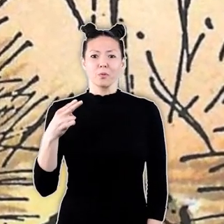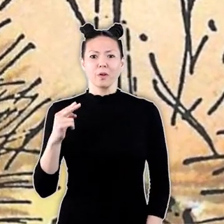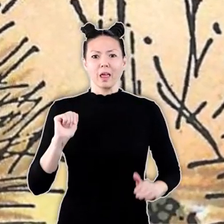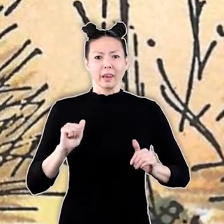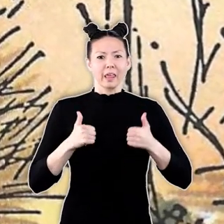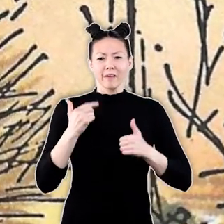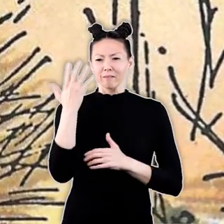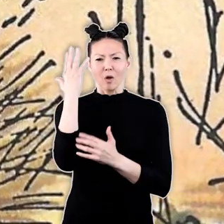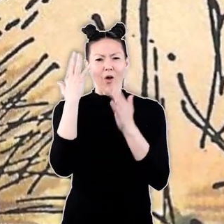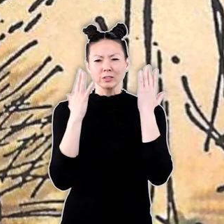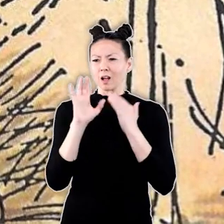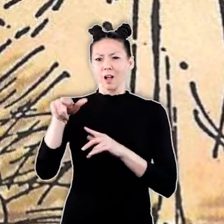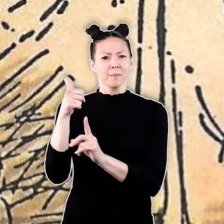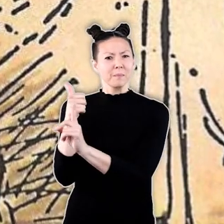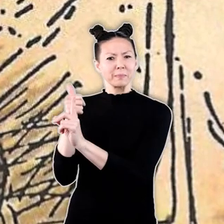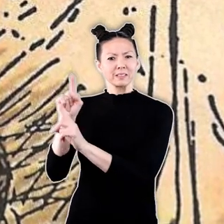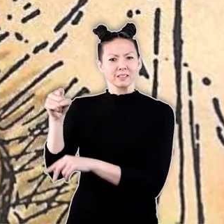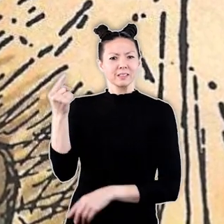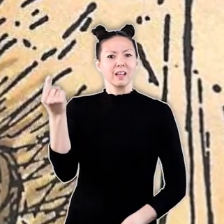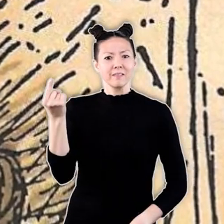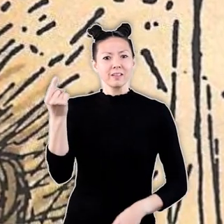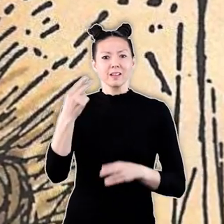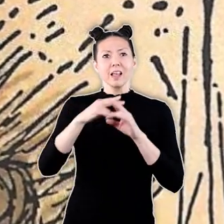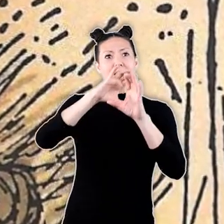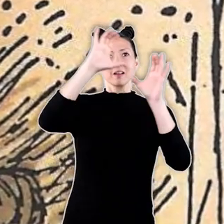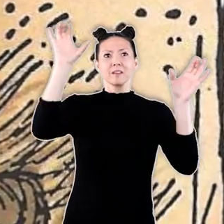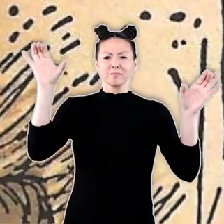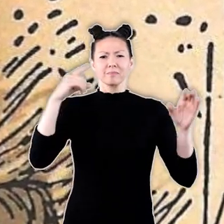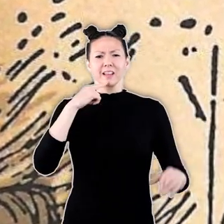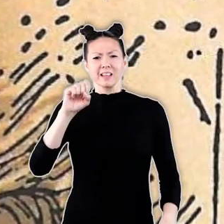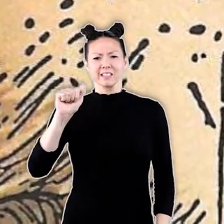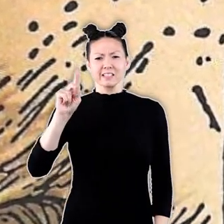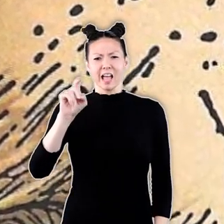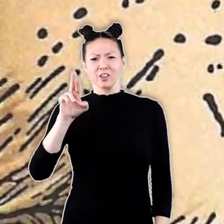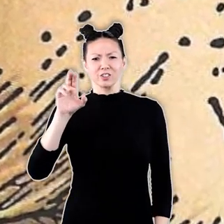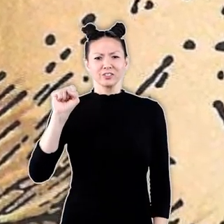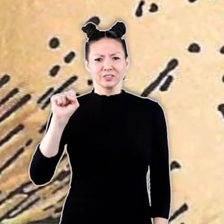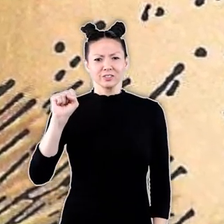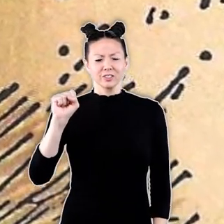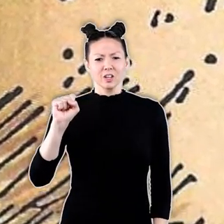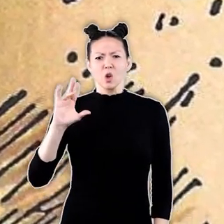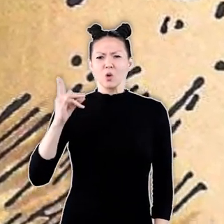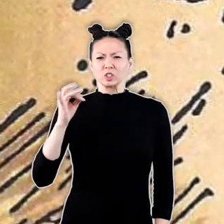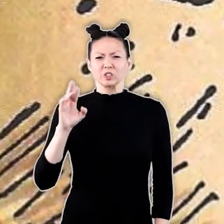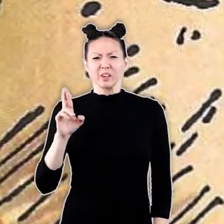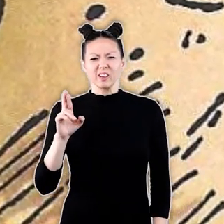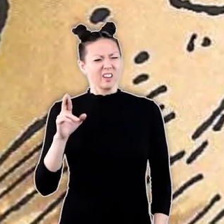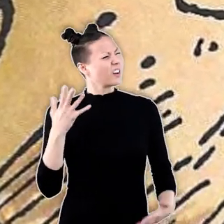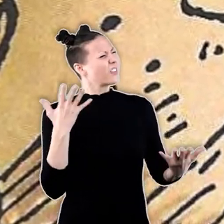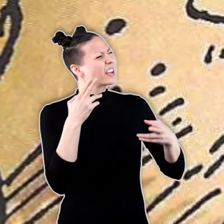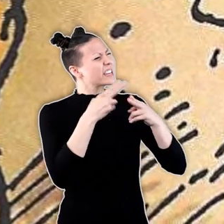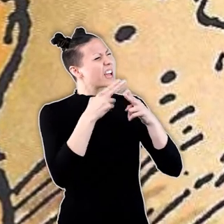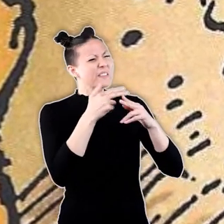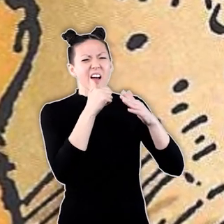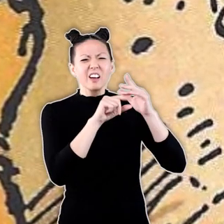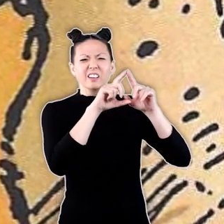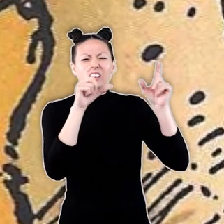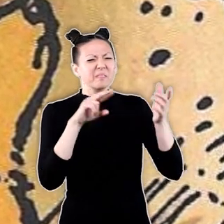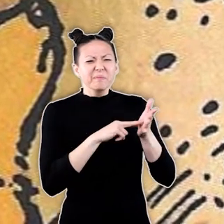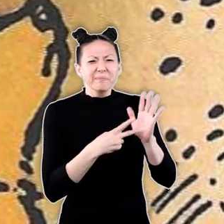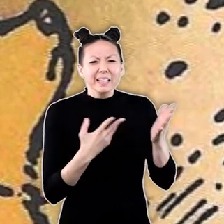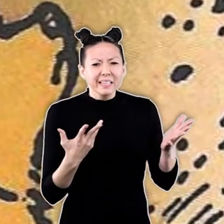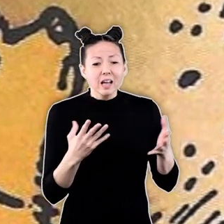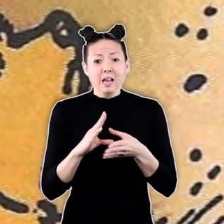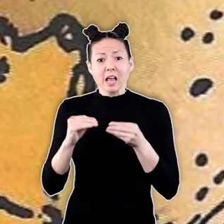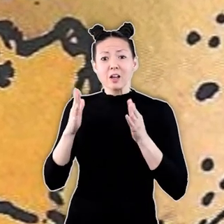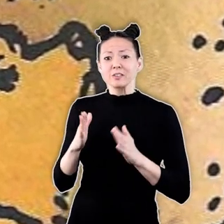forest all by himself under the name of Sanders. What does under the name mean? It means